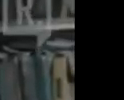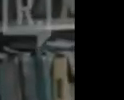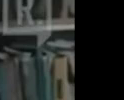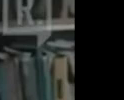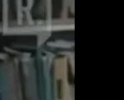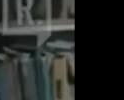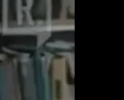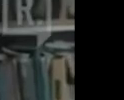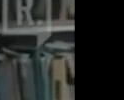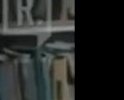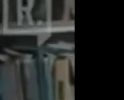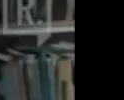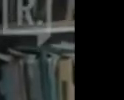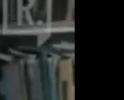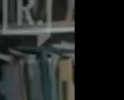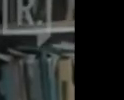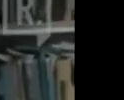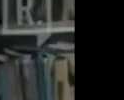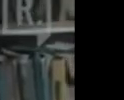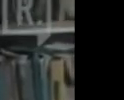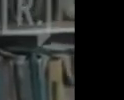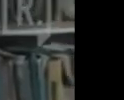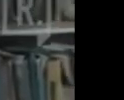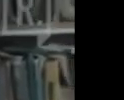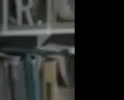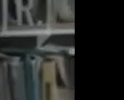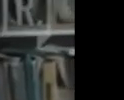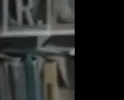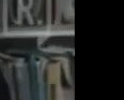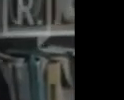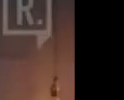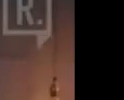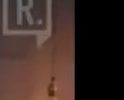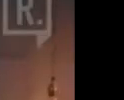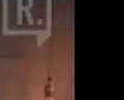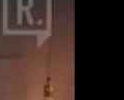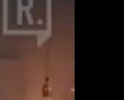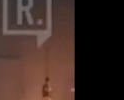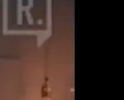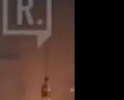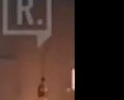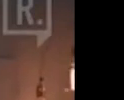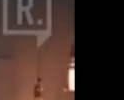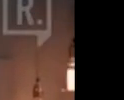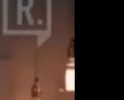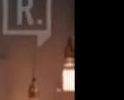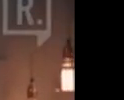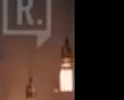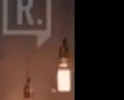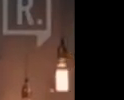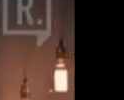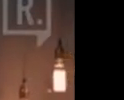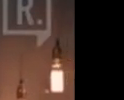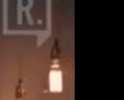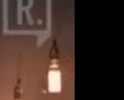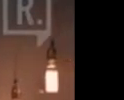be put together with distributive design. Let me give an example, right? At the moment, some companies are saying, yes, we want to be circular by design. So let's say, you have a